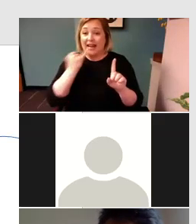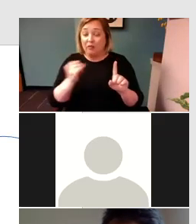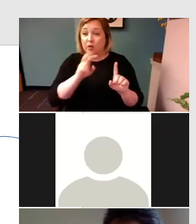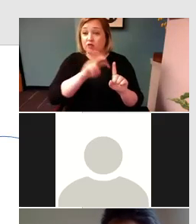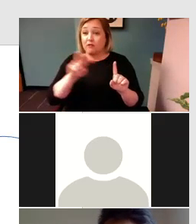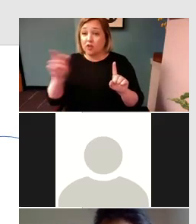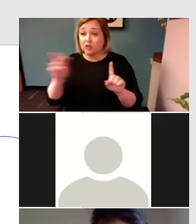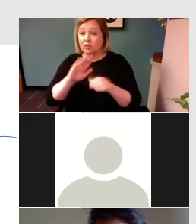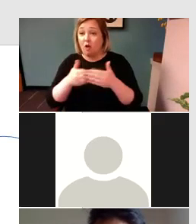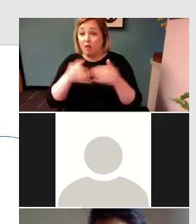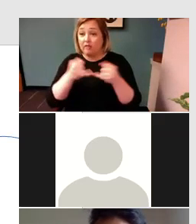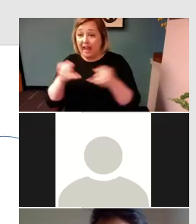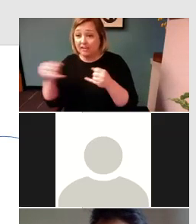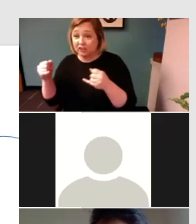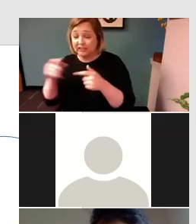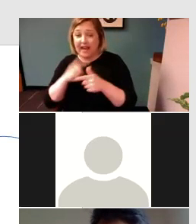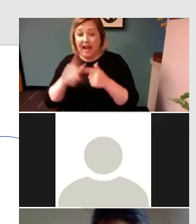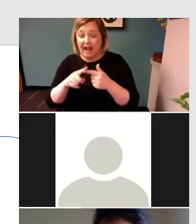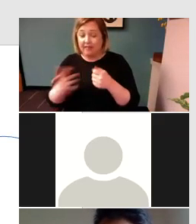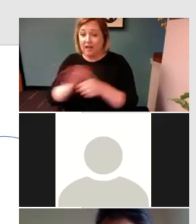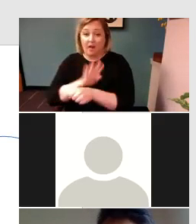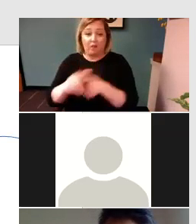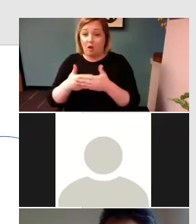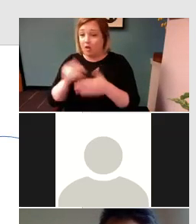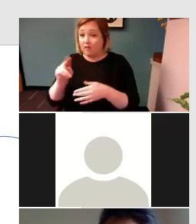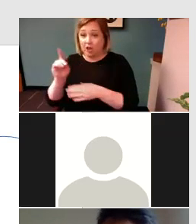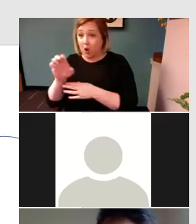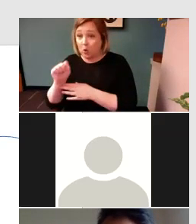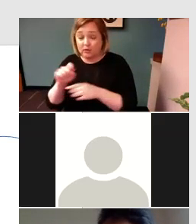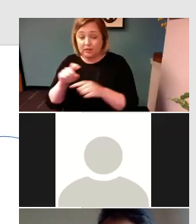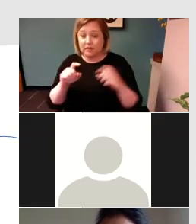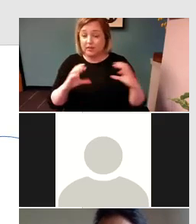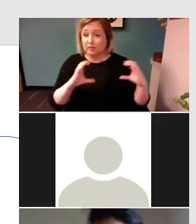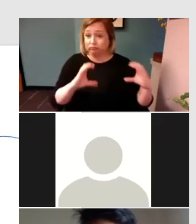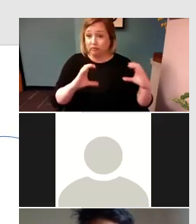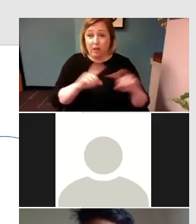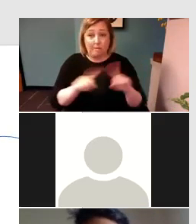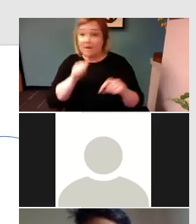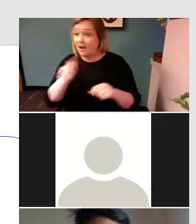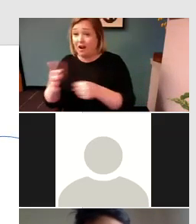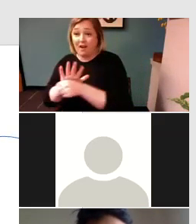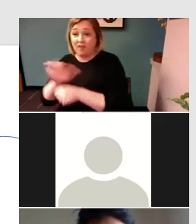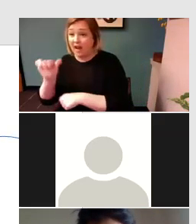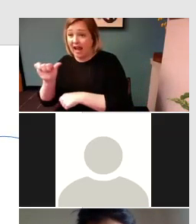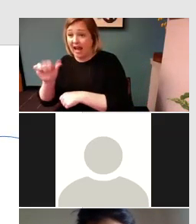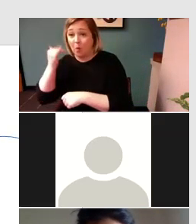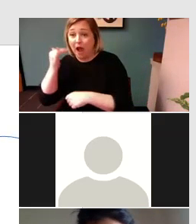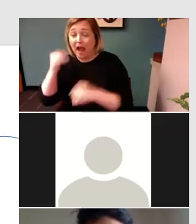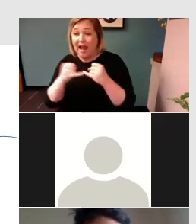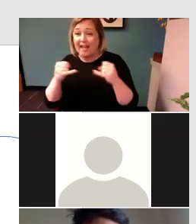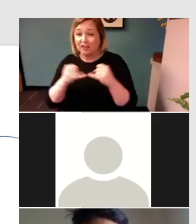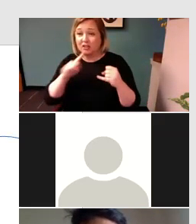cover everything of this set of nodes BEFCD, but we are not going to cover A because now the edges are reversed and A is not accessible